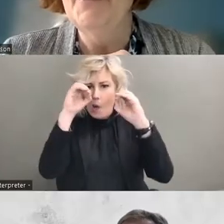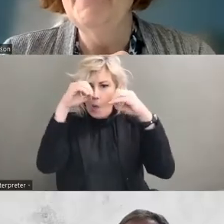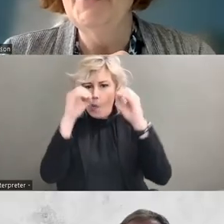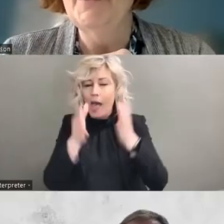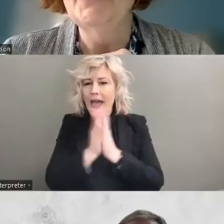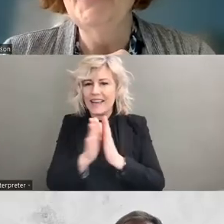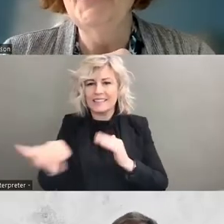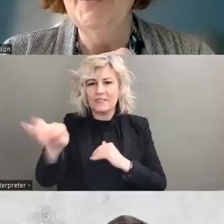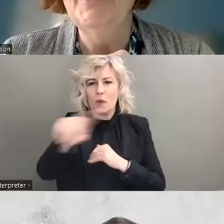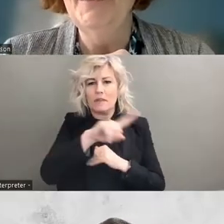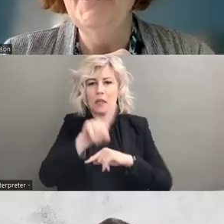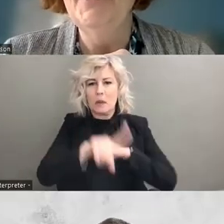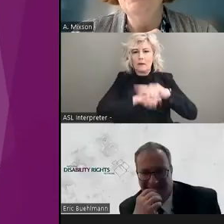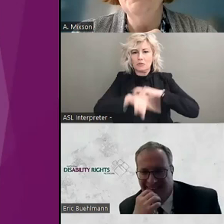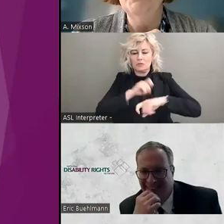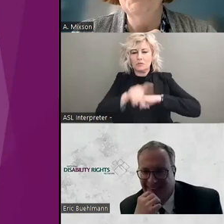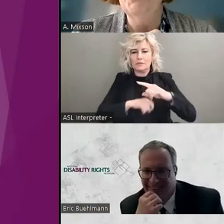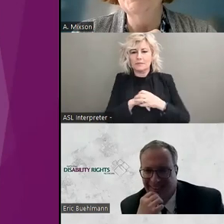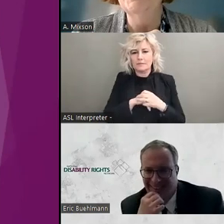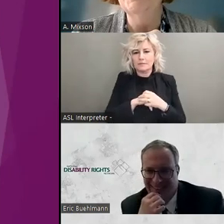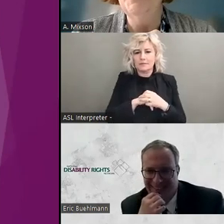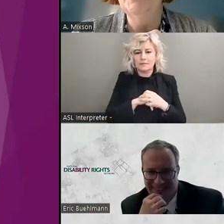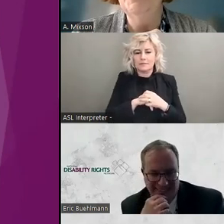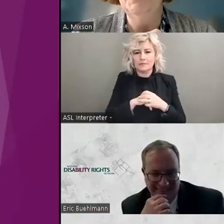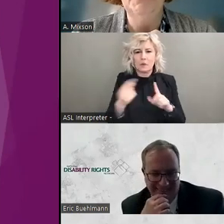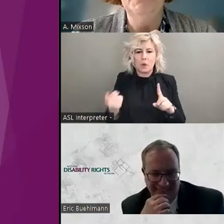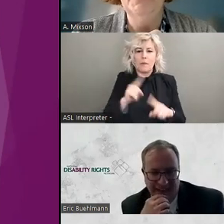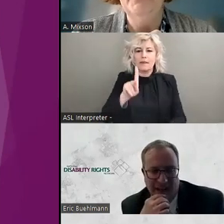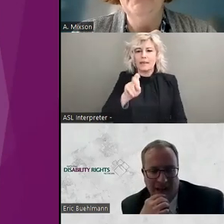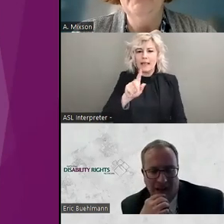ask you if you have any questions, and then we'll go back to Kelly.